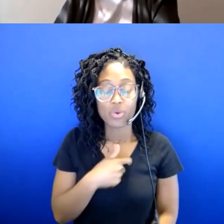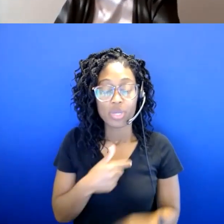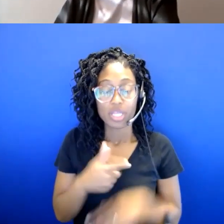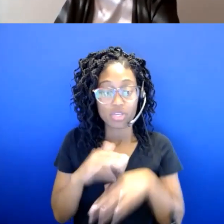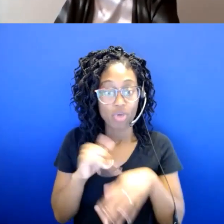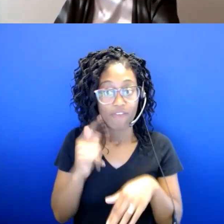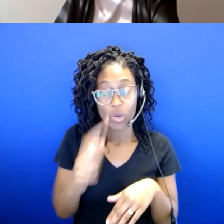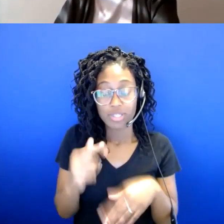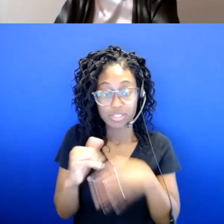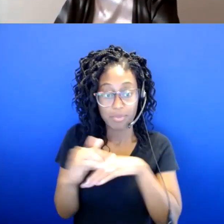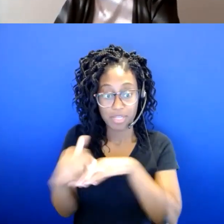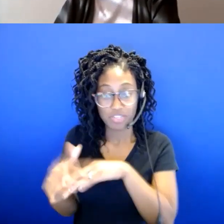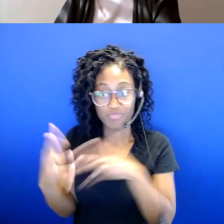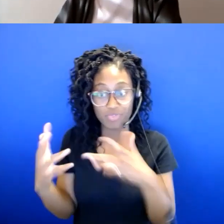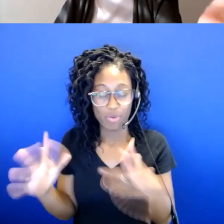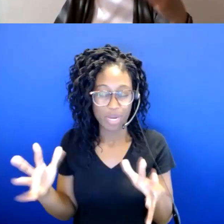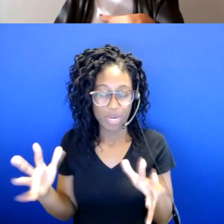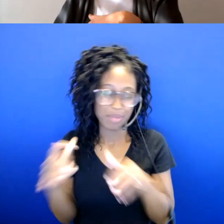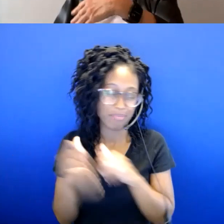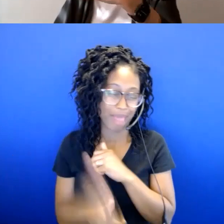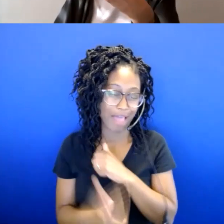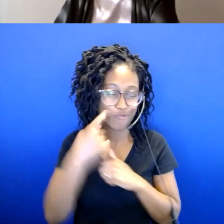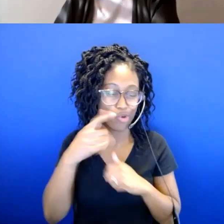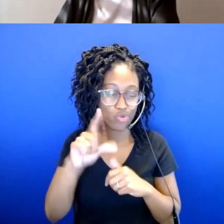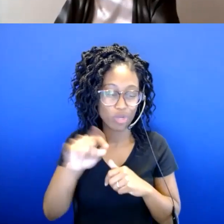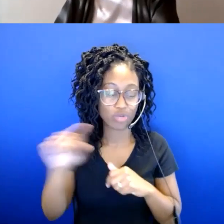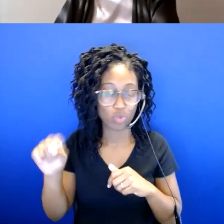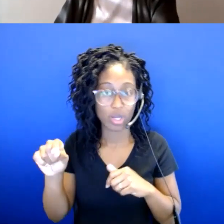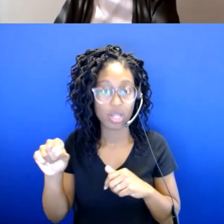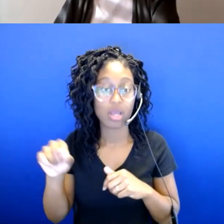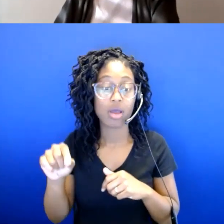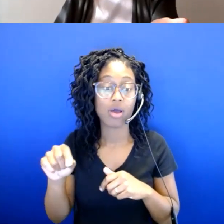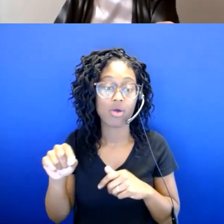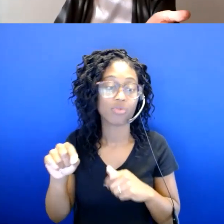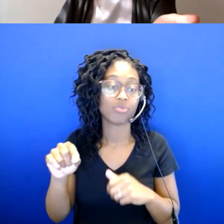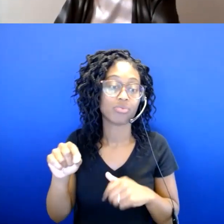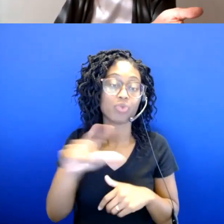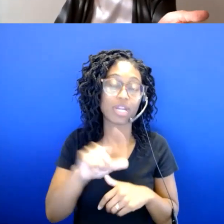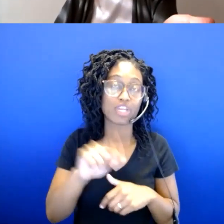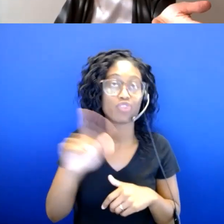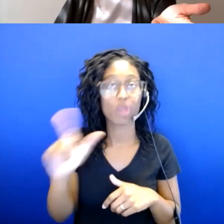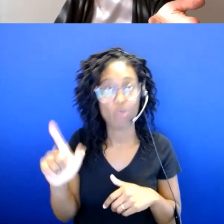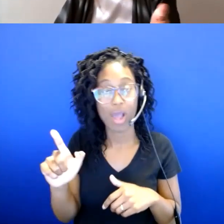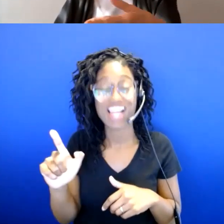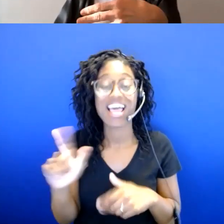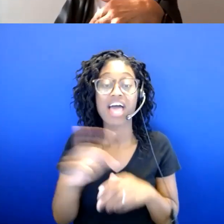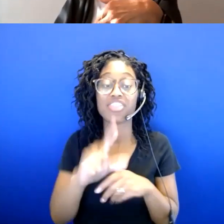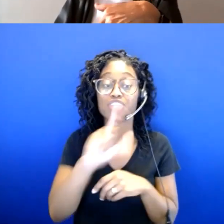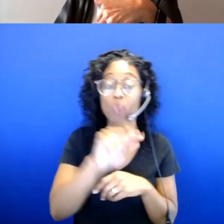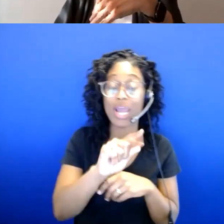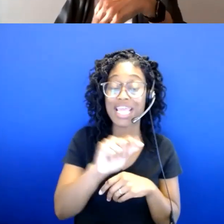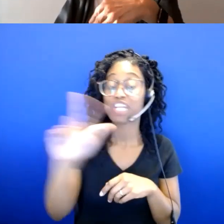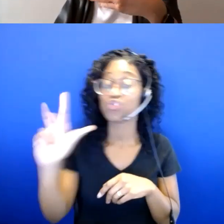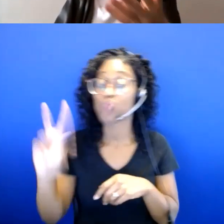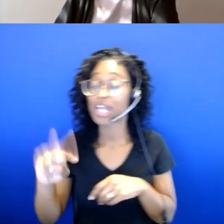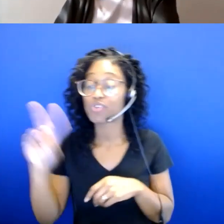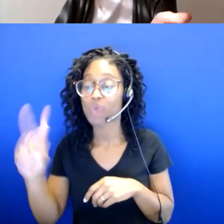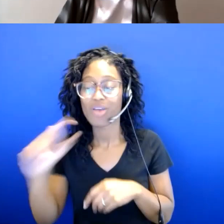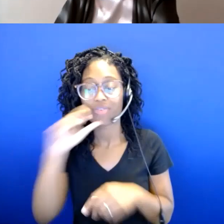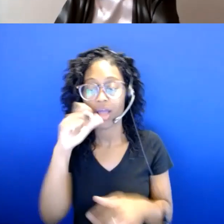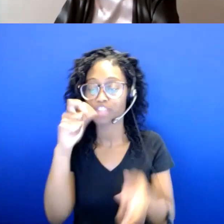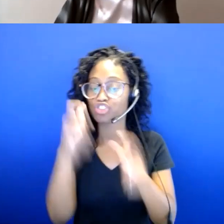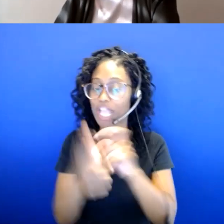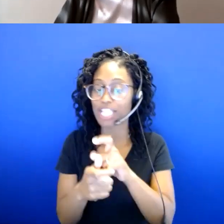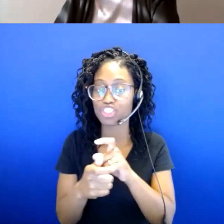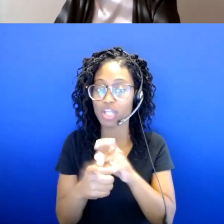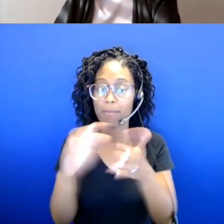already has passed for 2021 or for 2022. We're not changing the elements of what a paper submission